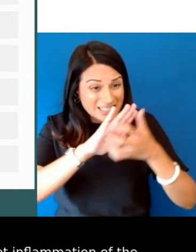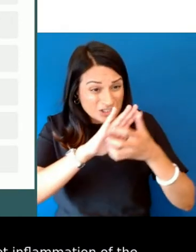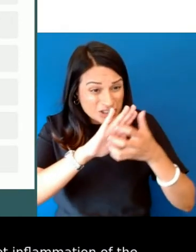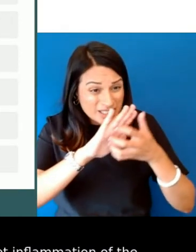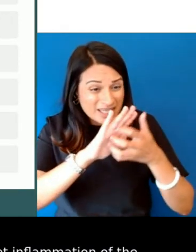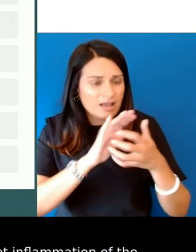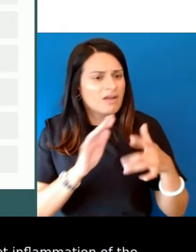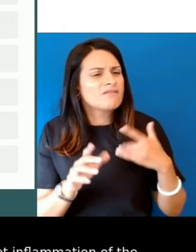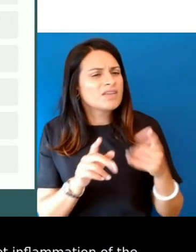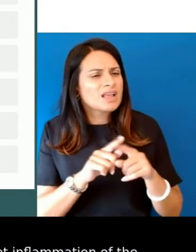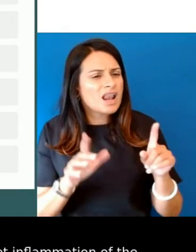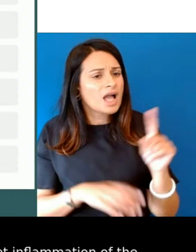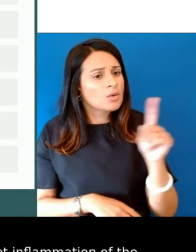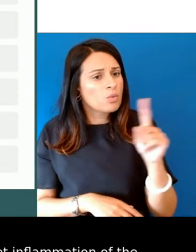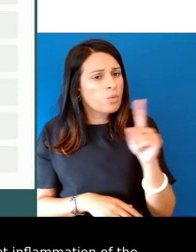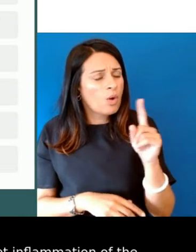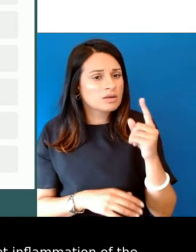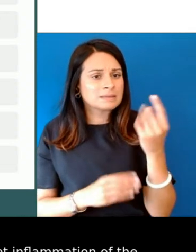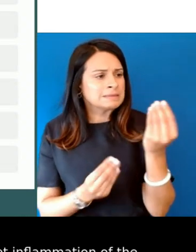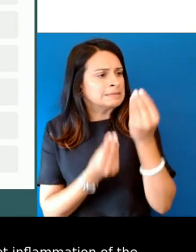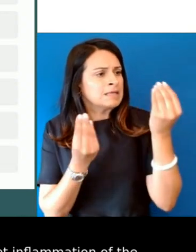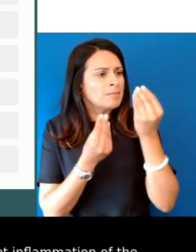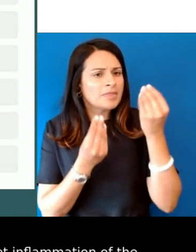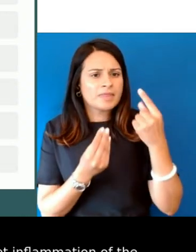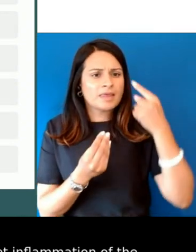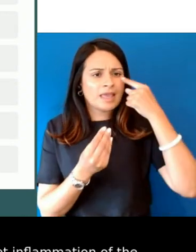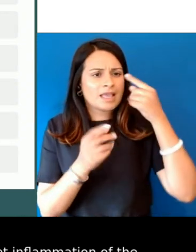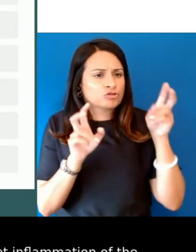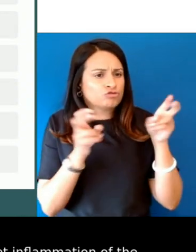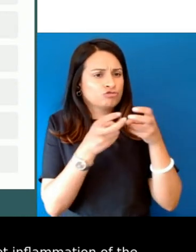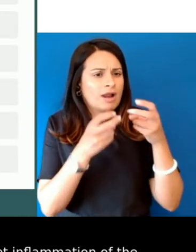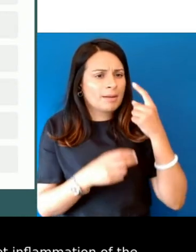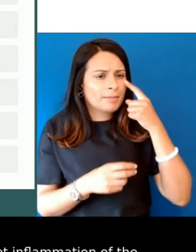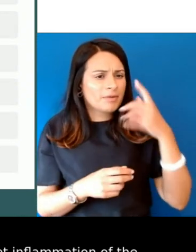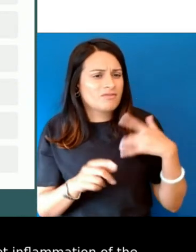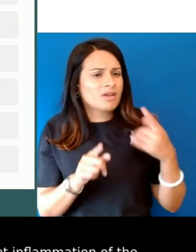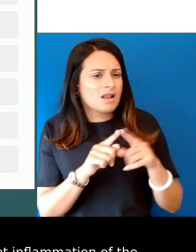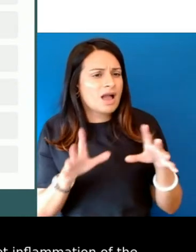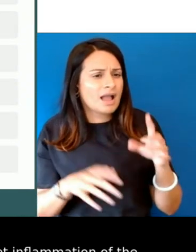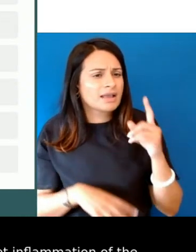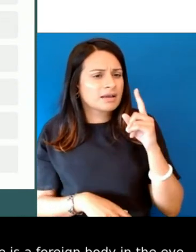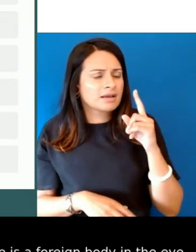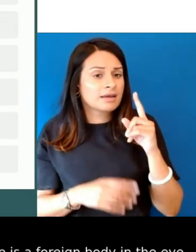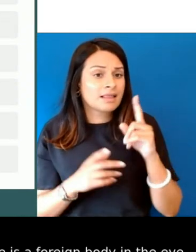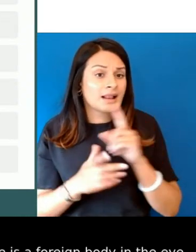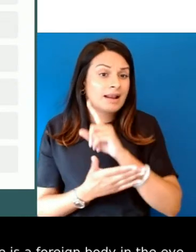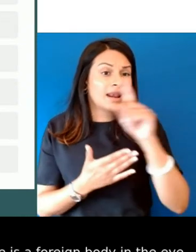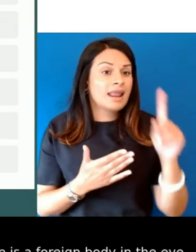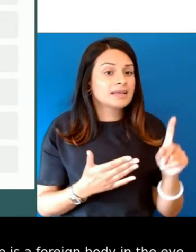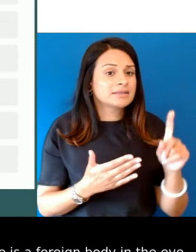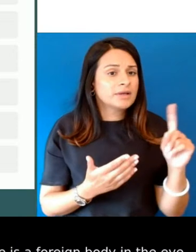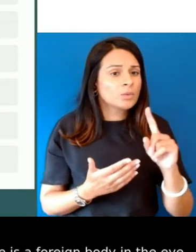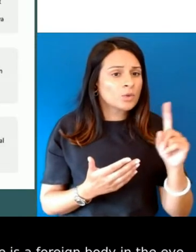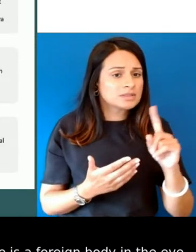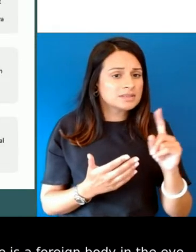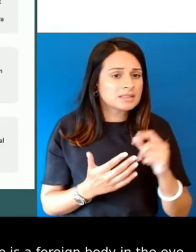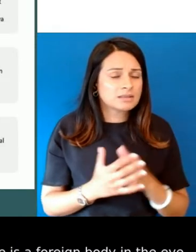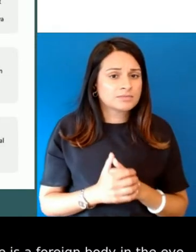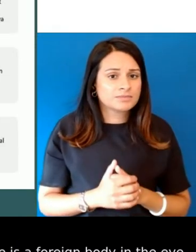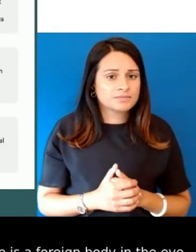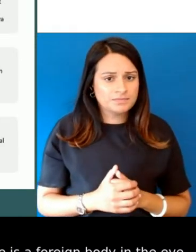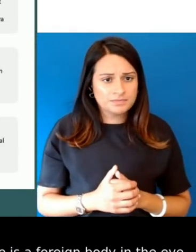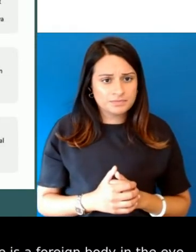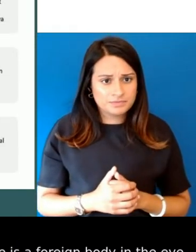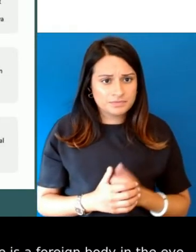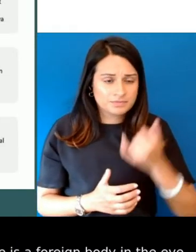there's a foreign body in in the eye and then we come to the late stage um i'm just trying to